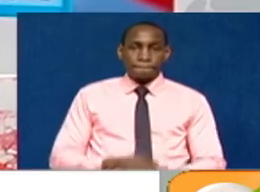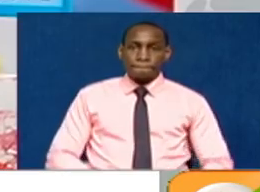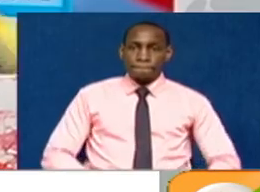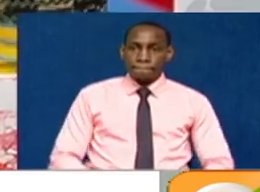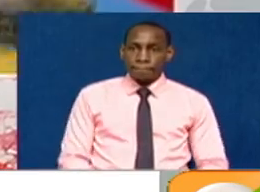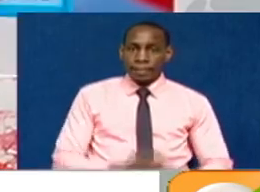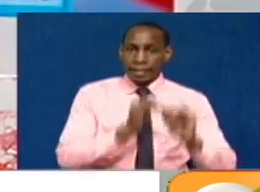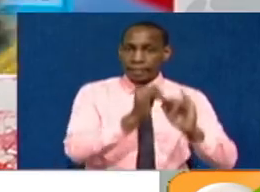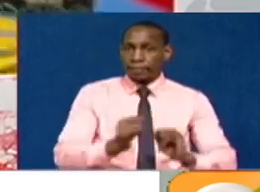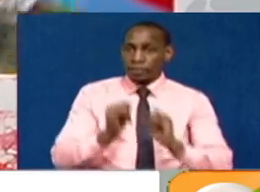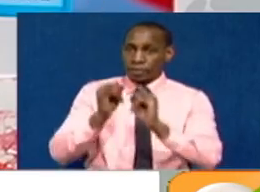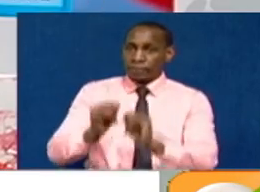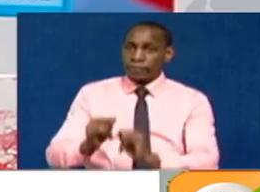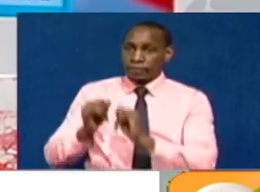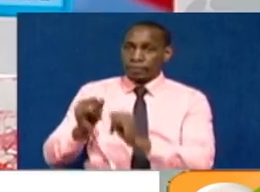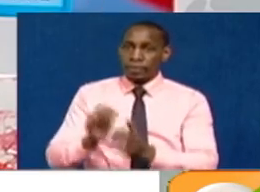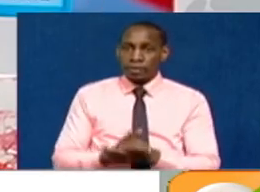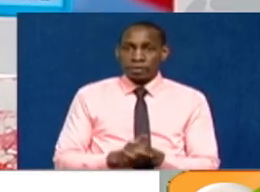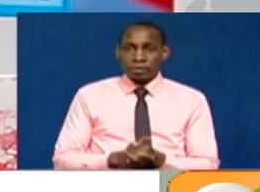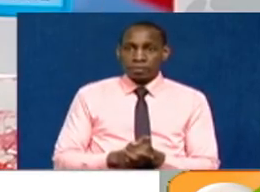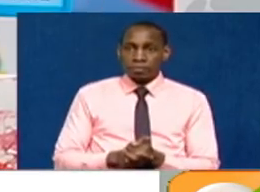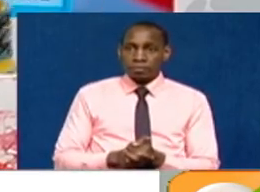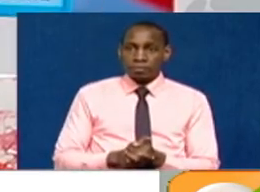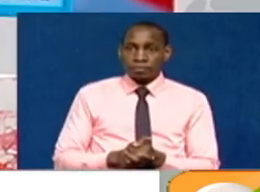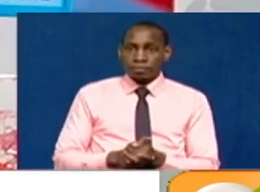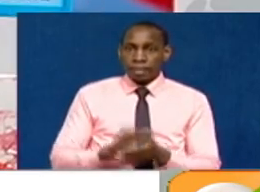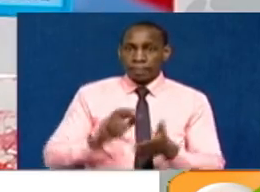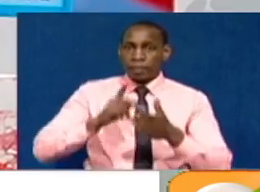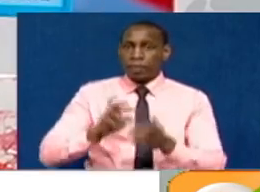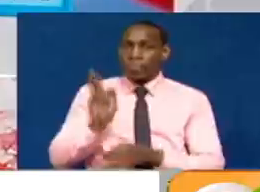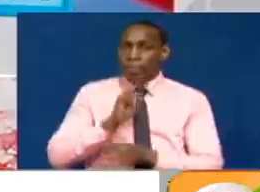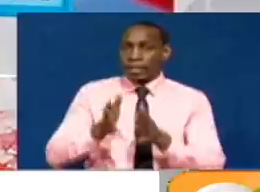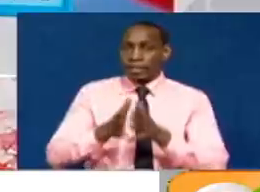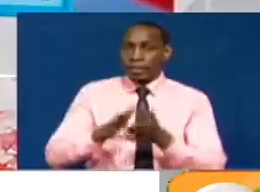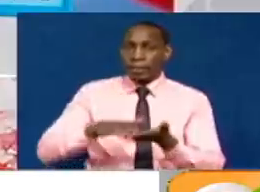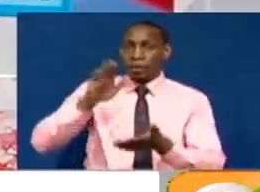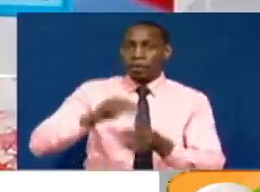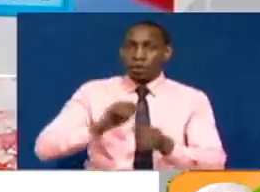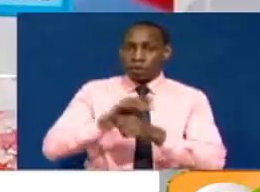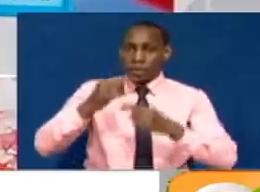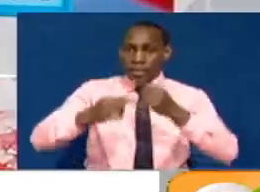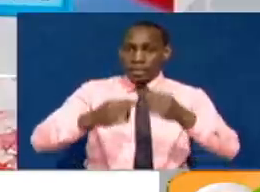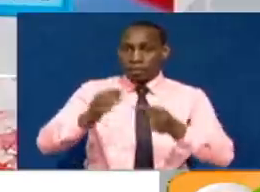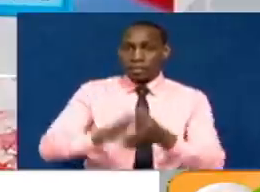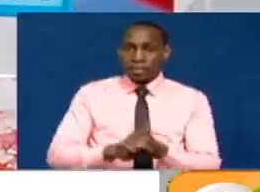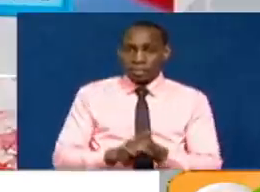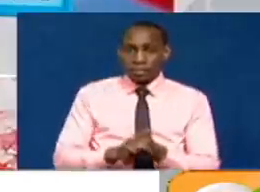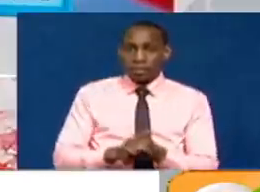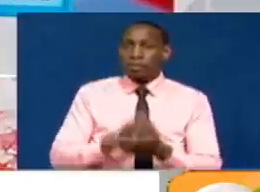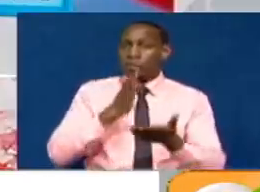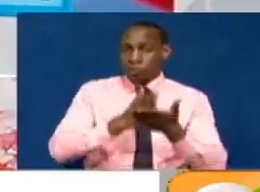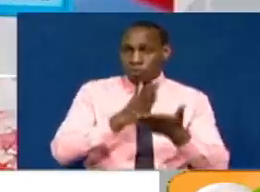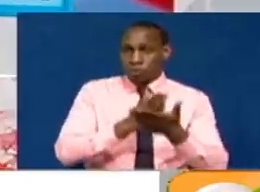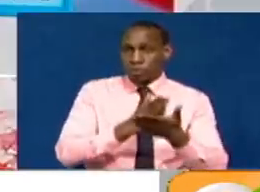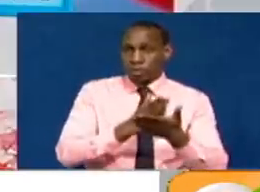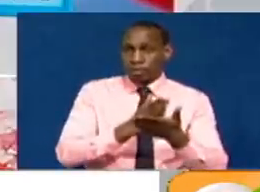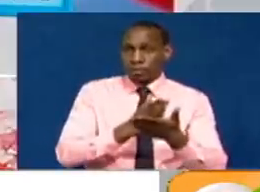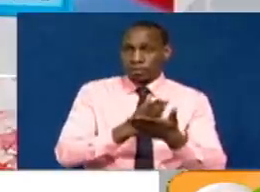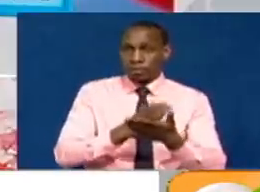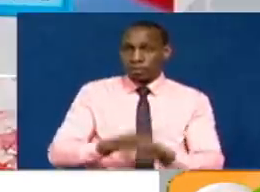as individuals, letting loose and engaging in night activities, meaning more risks, because COVID-19 is still here. We still get the daily numbers. Yes.